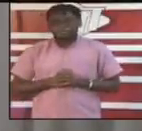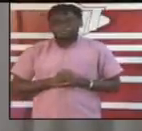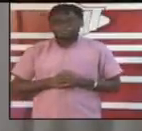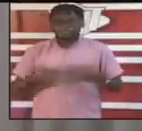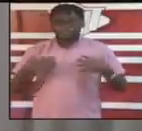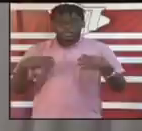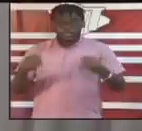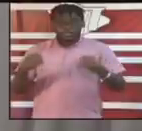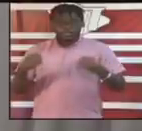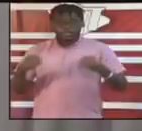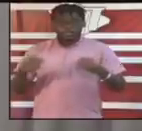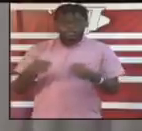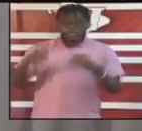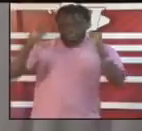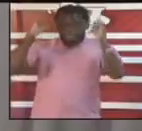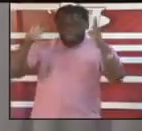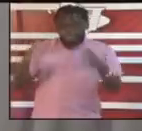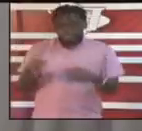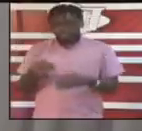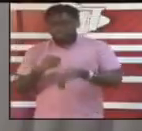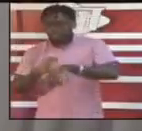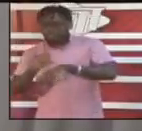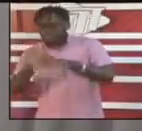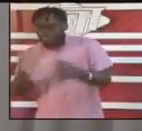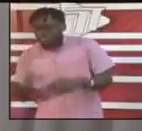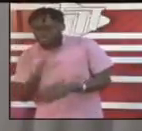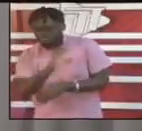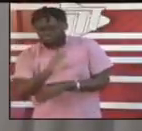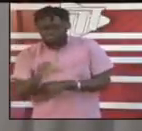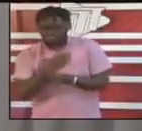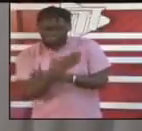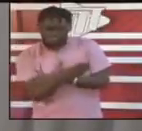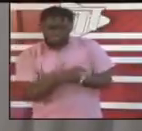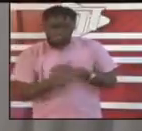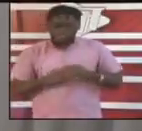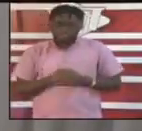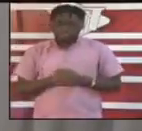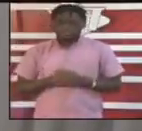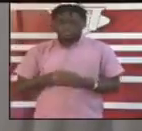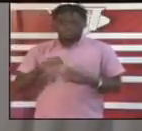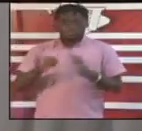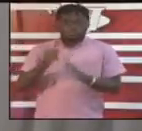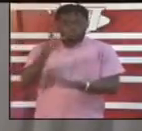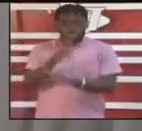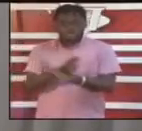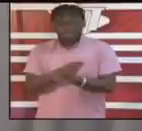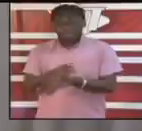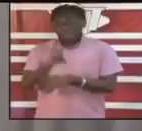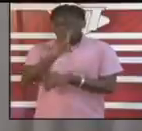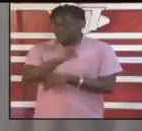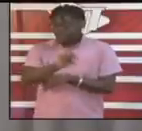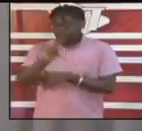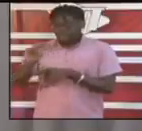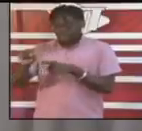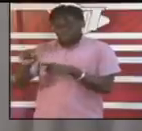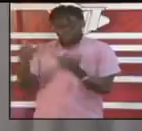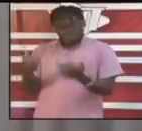clinical update for today, Wednesday, the 1st of July 2020, is as follows. The total number of tests done thus